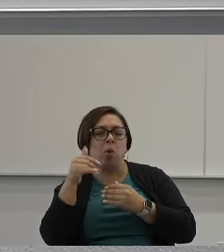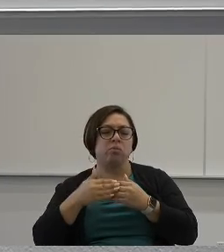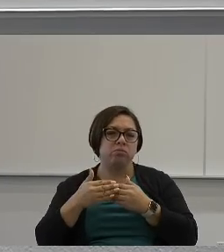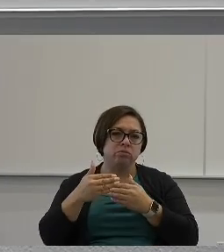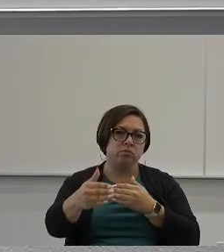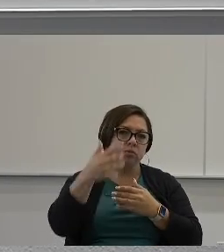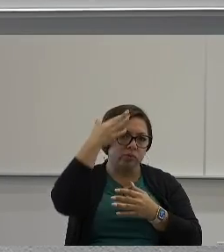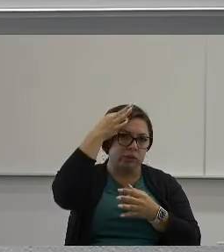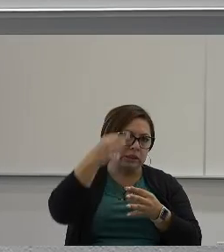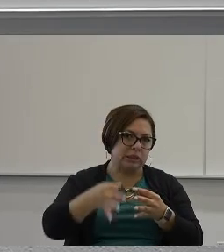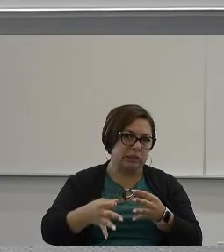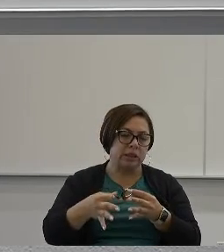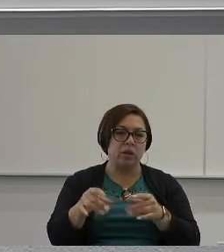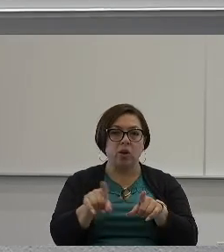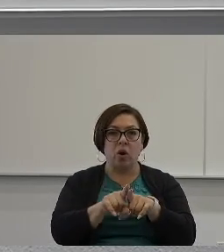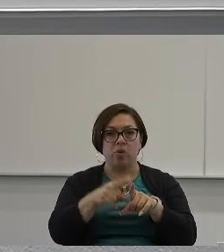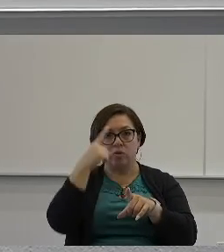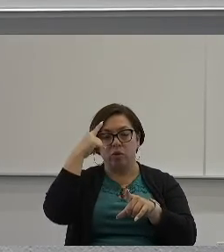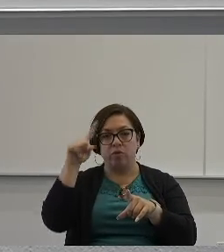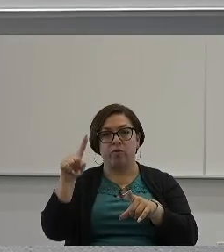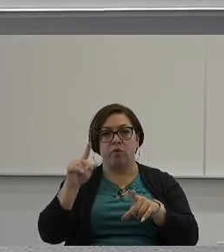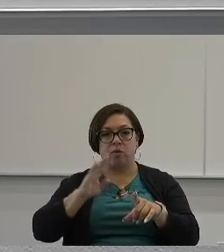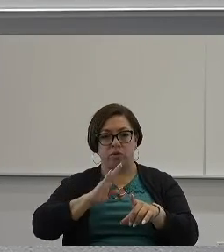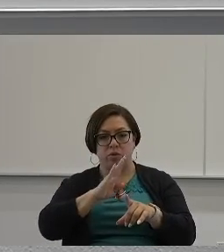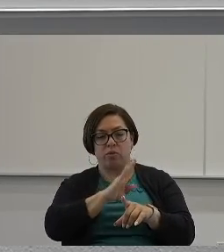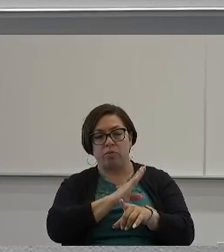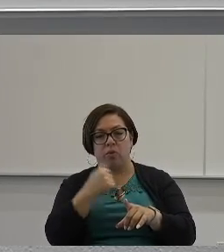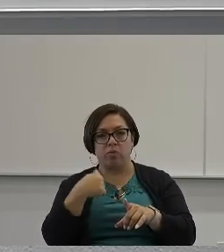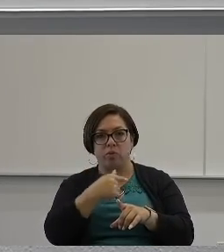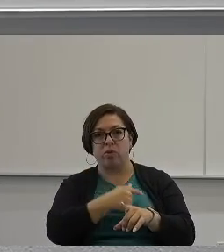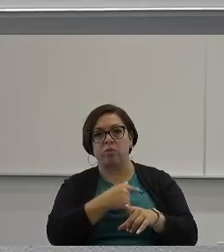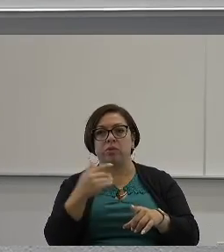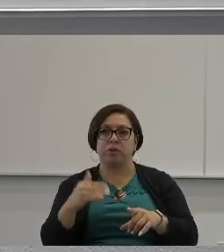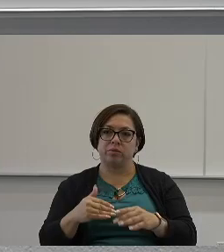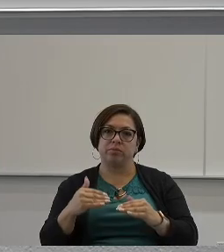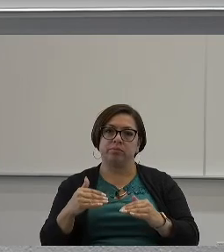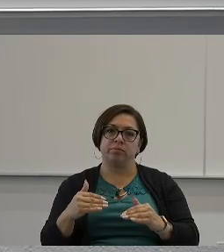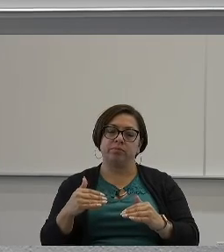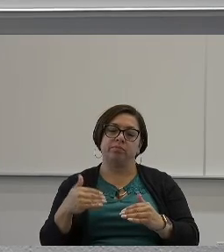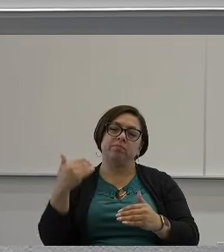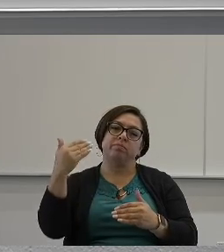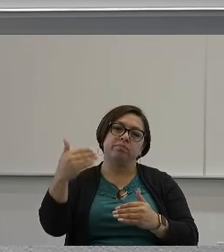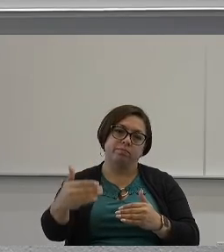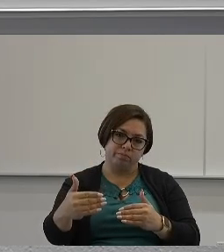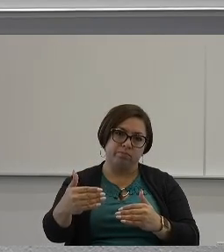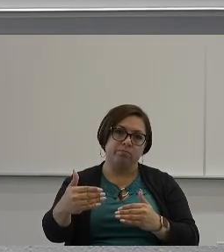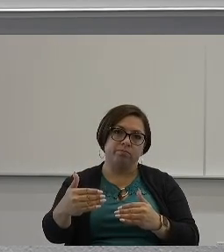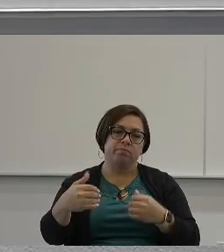also be available for the broader board when we get to that step of the process.